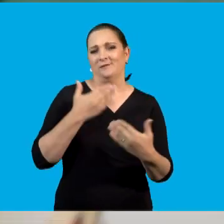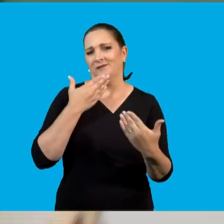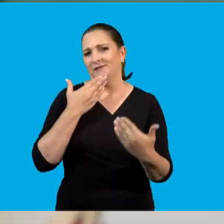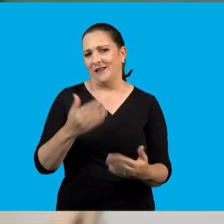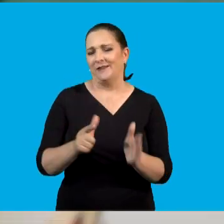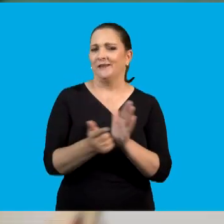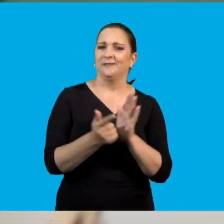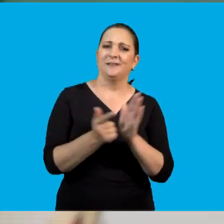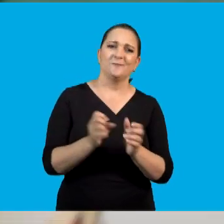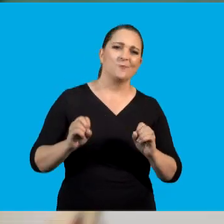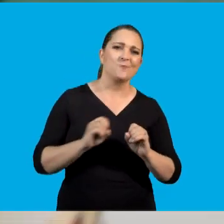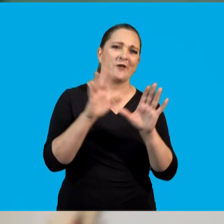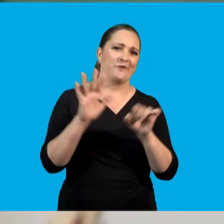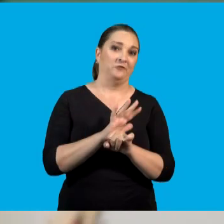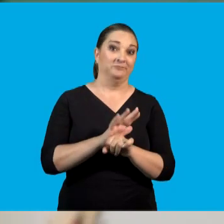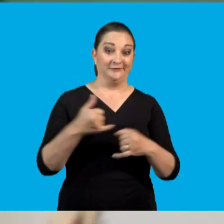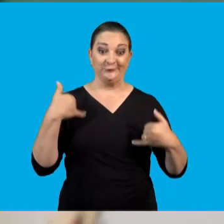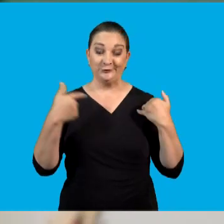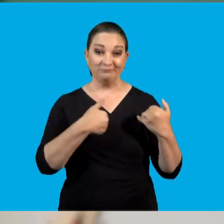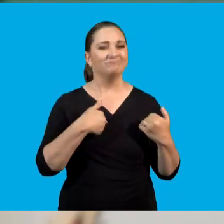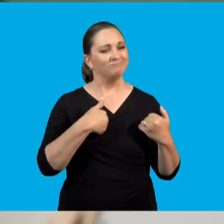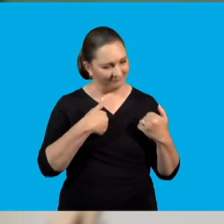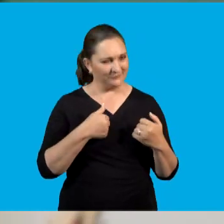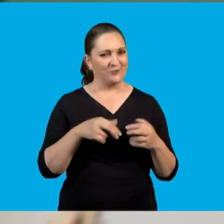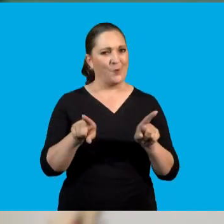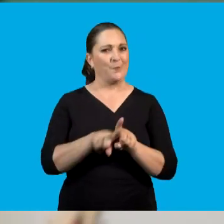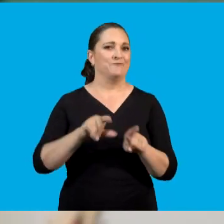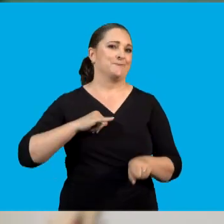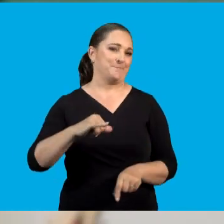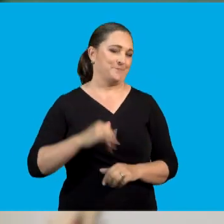our wonderful lesson. I enjoyed it, and I hope you enjoyed it too.